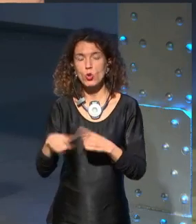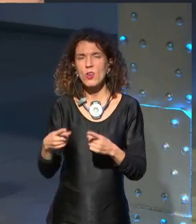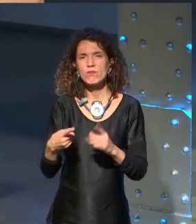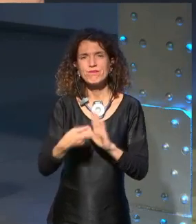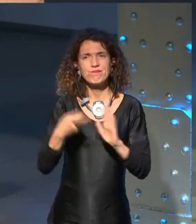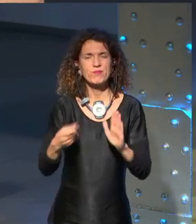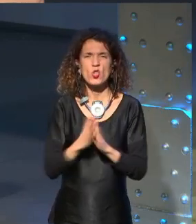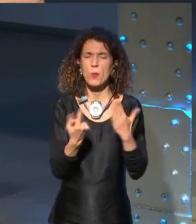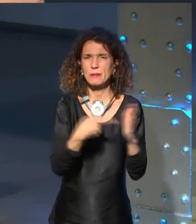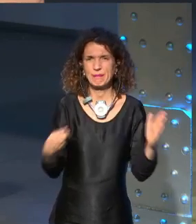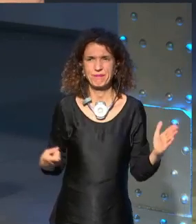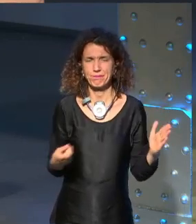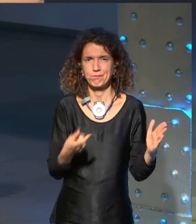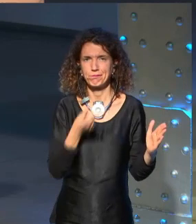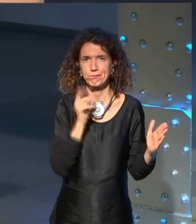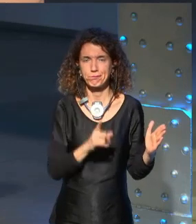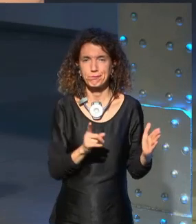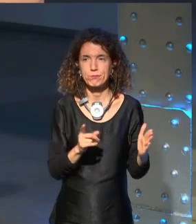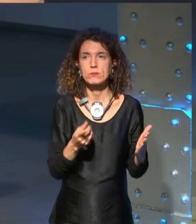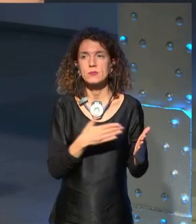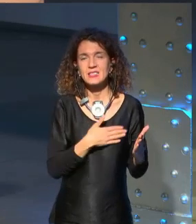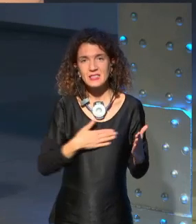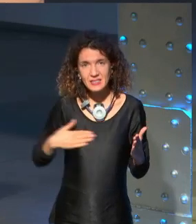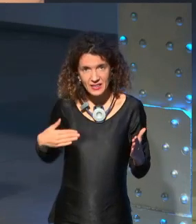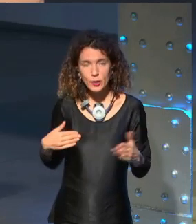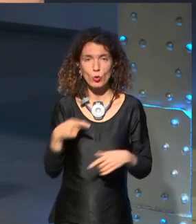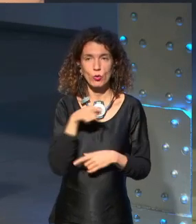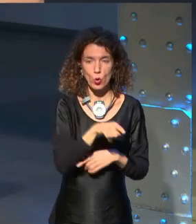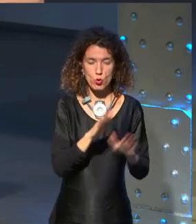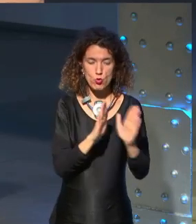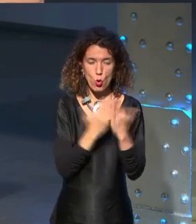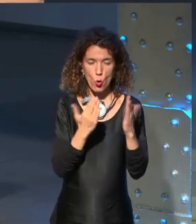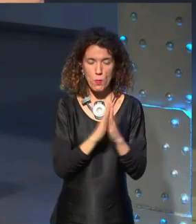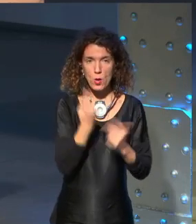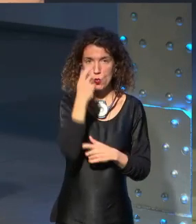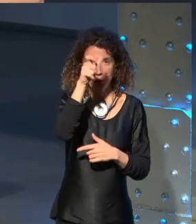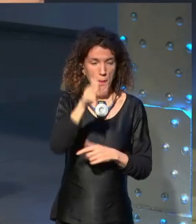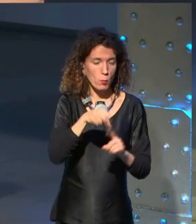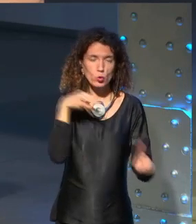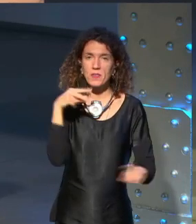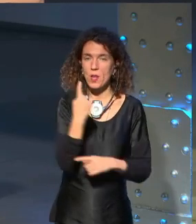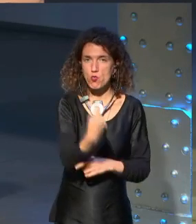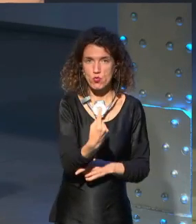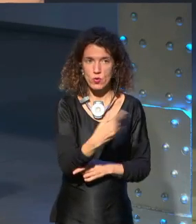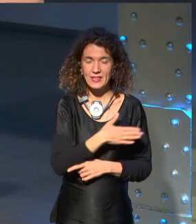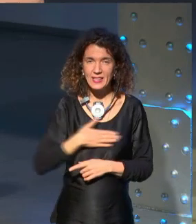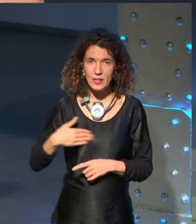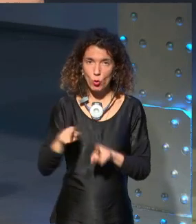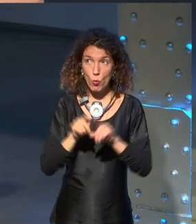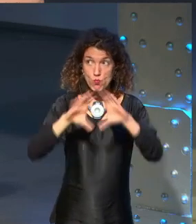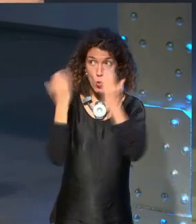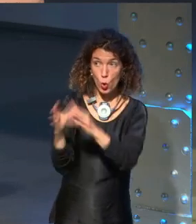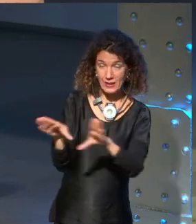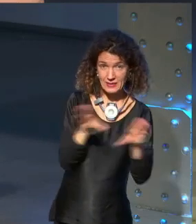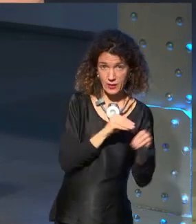mystery novels, is I want it to be from a single perspective. I want to see the world and the process through the